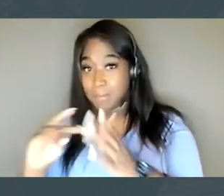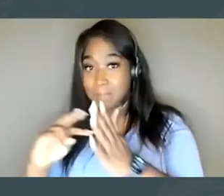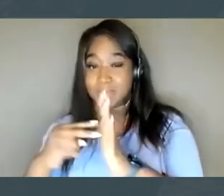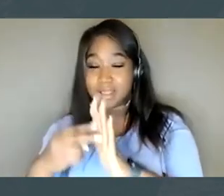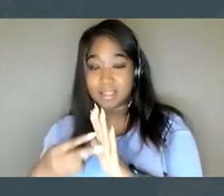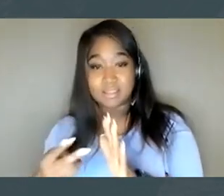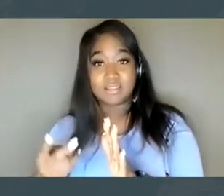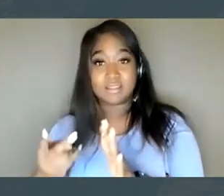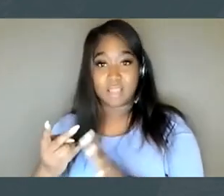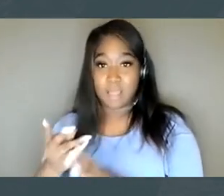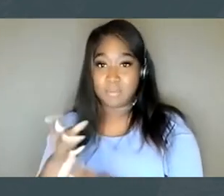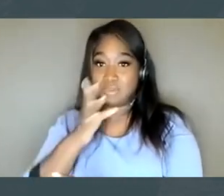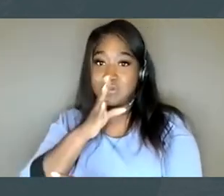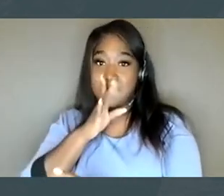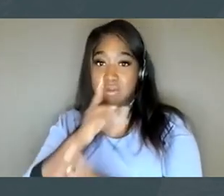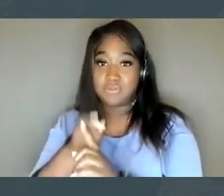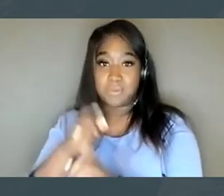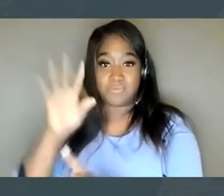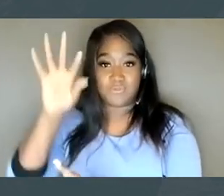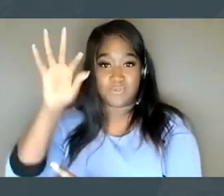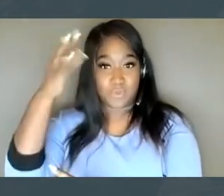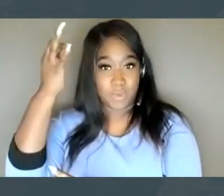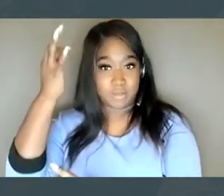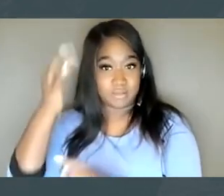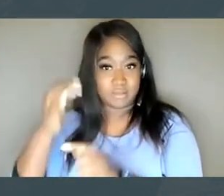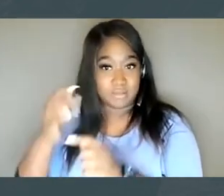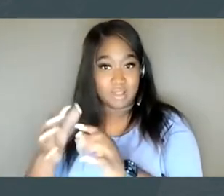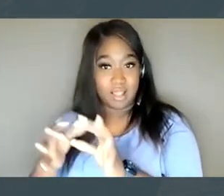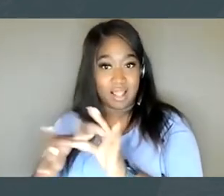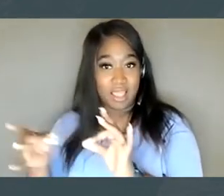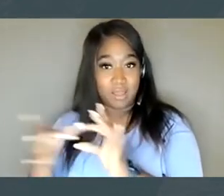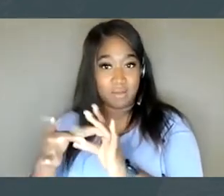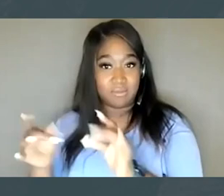from France to France about,